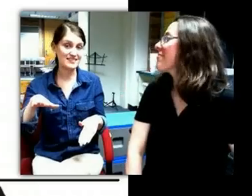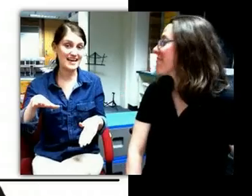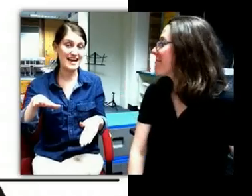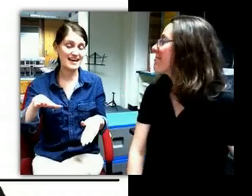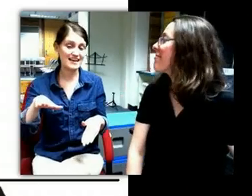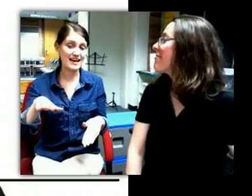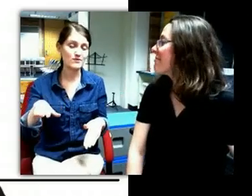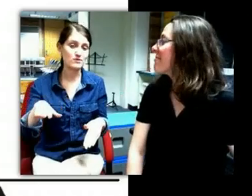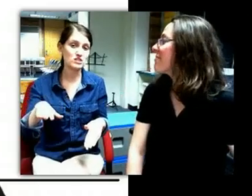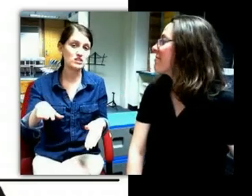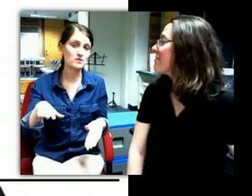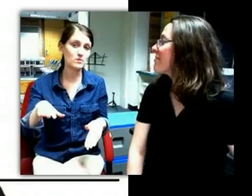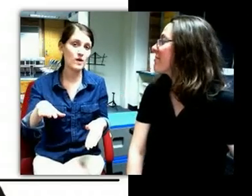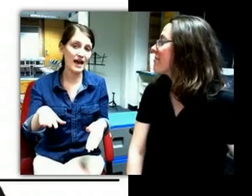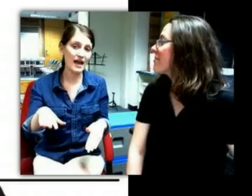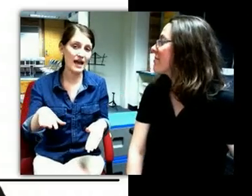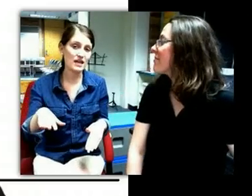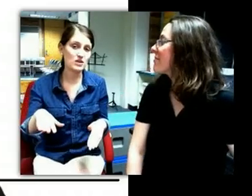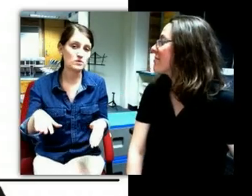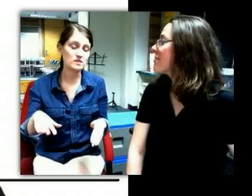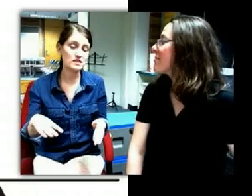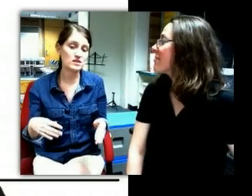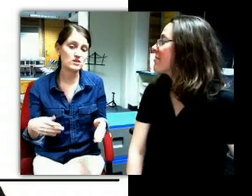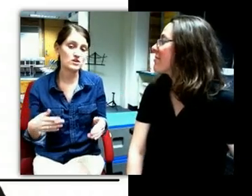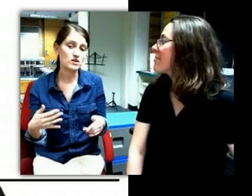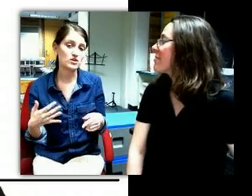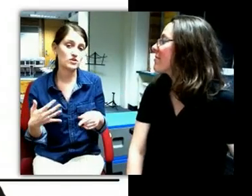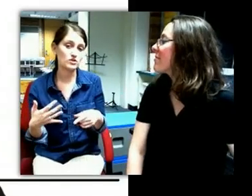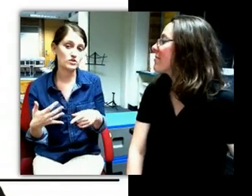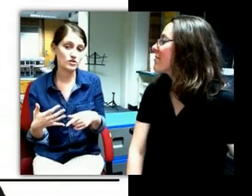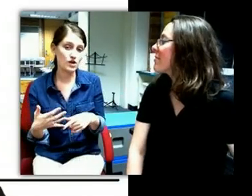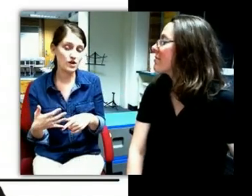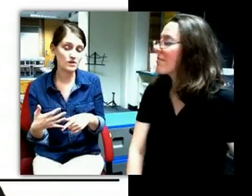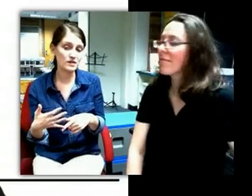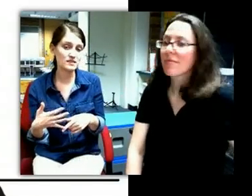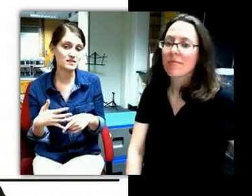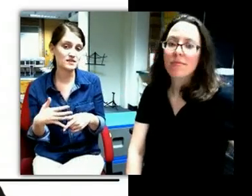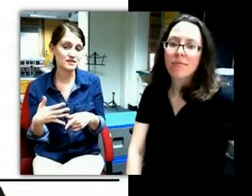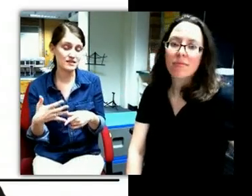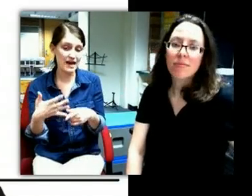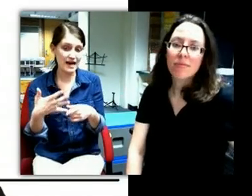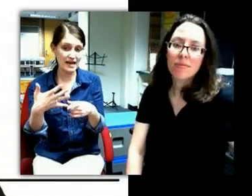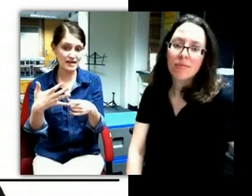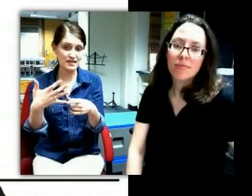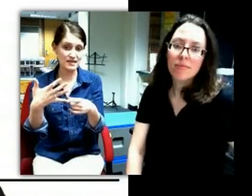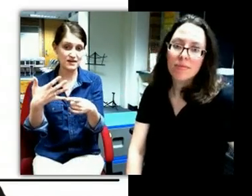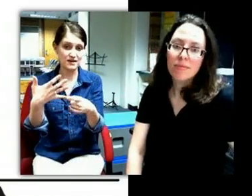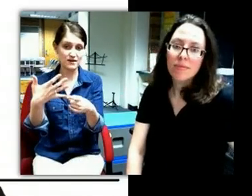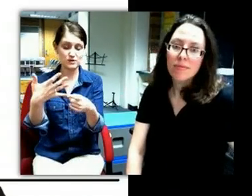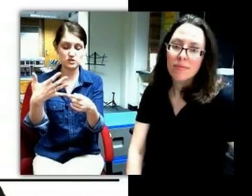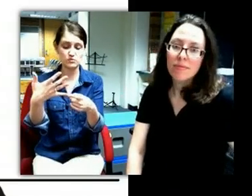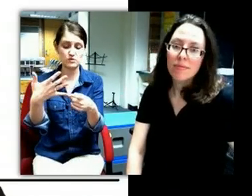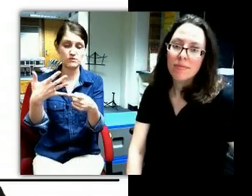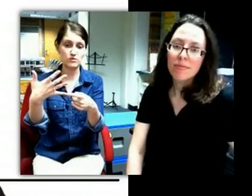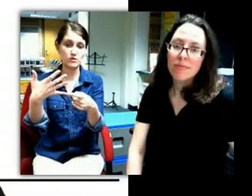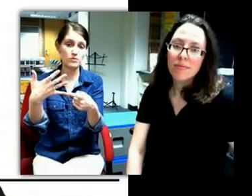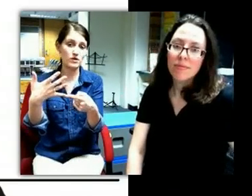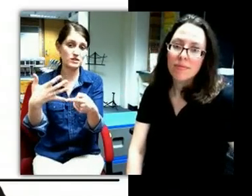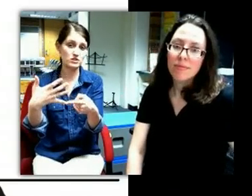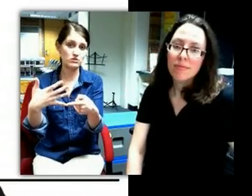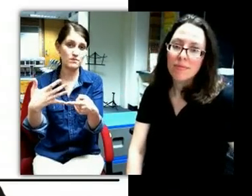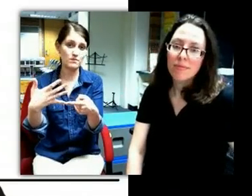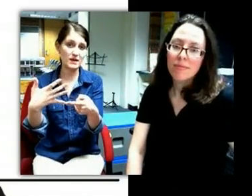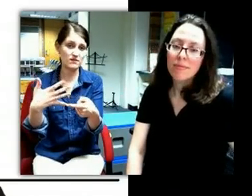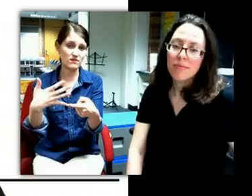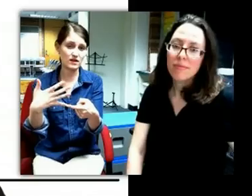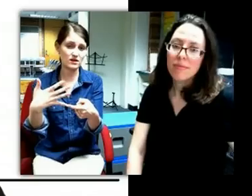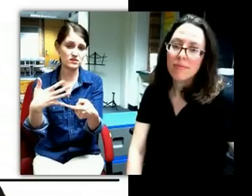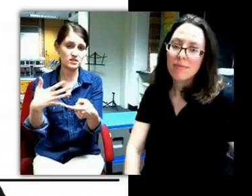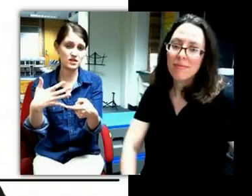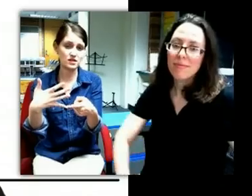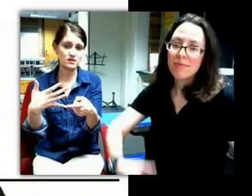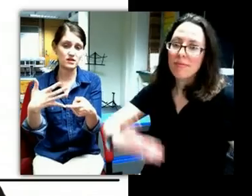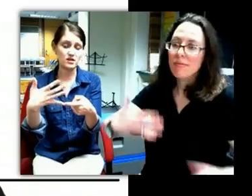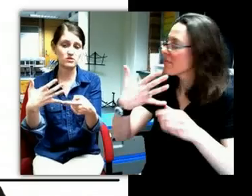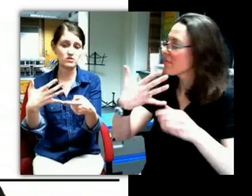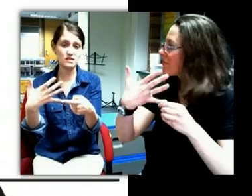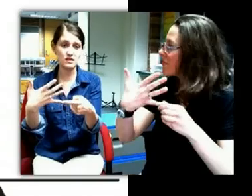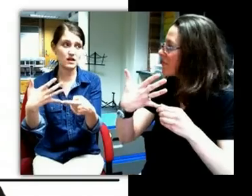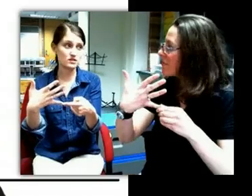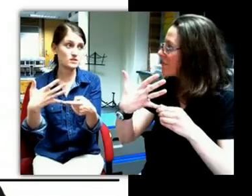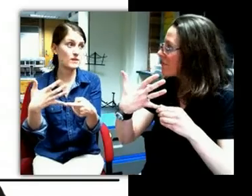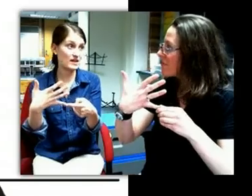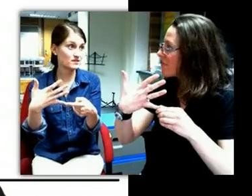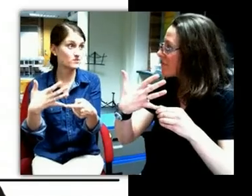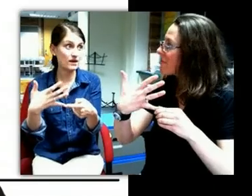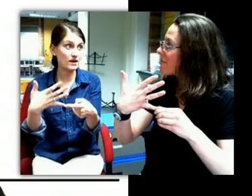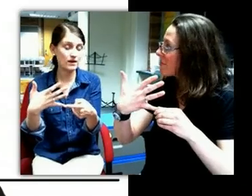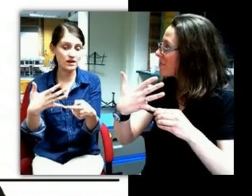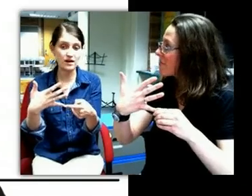and go to A again, mm-hmm. which is why you see your lowest line here, which we will point to our pinky finger and start